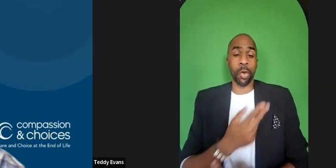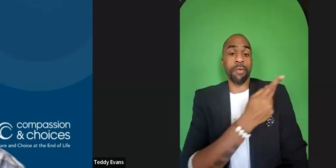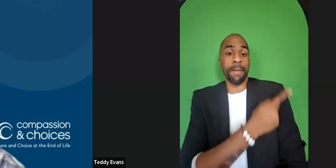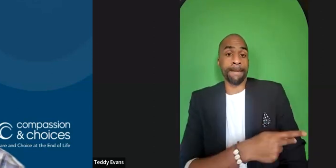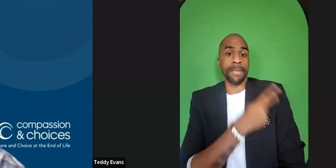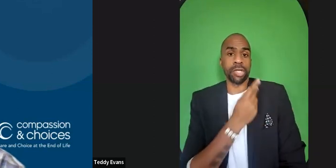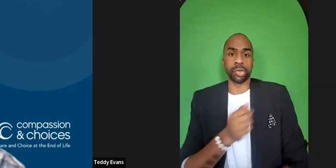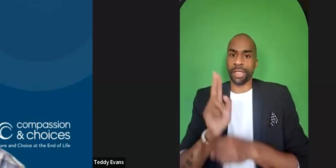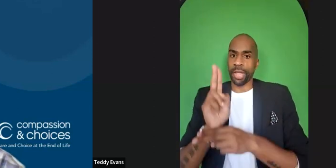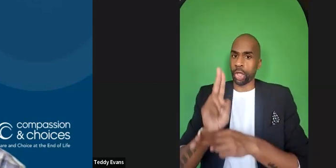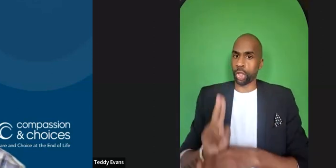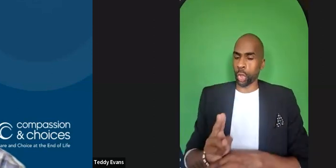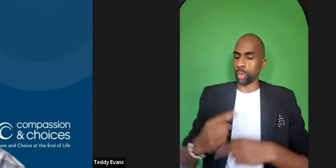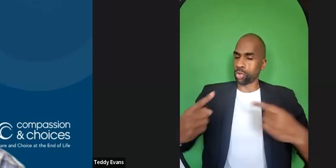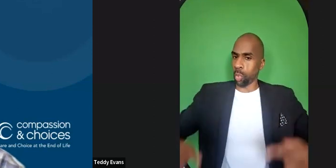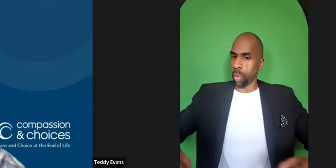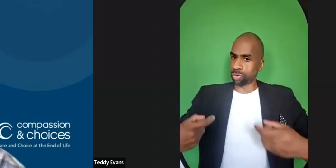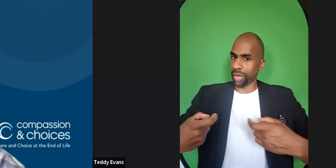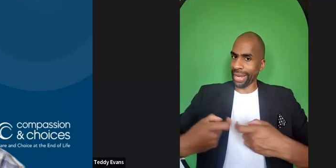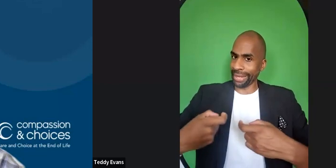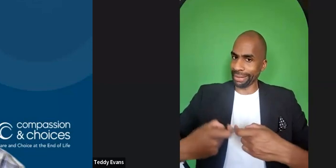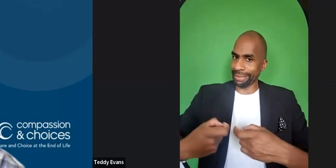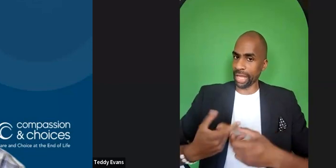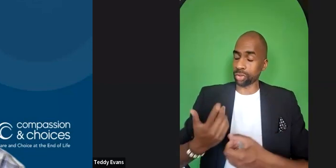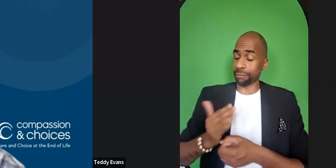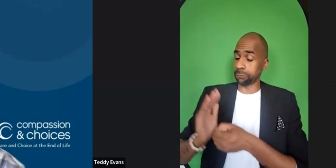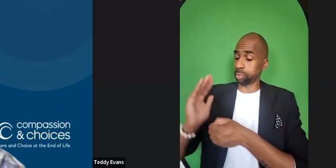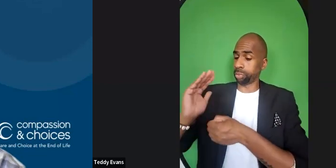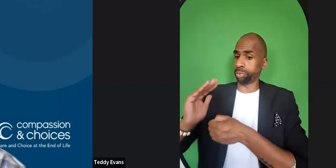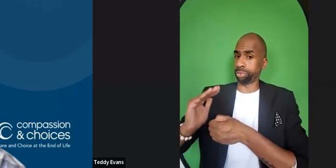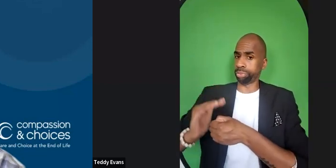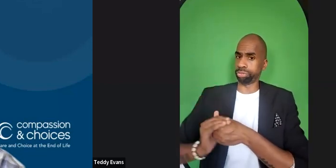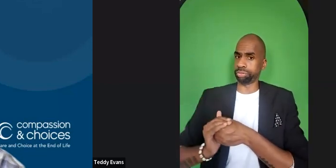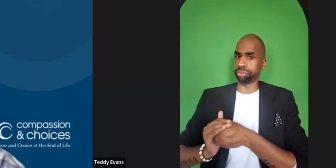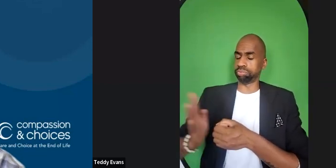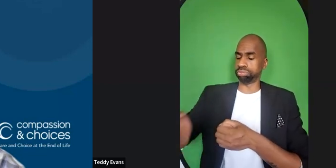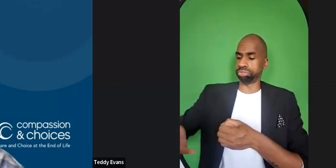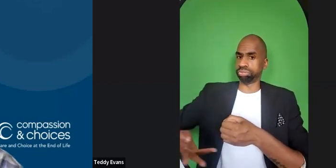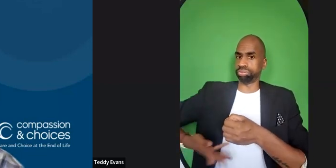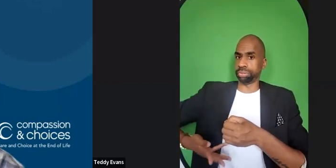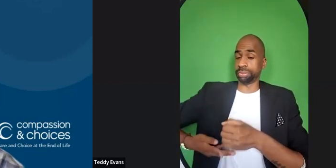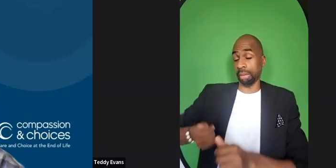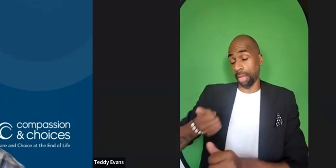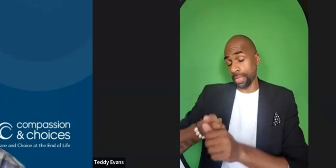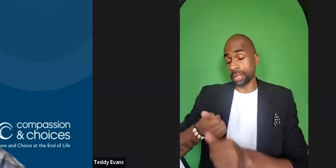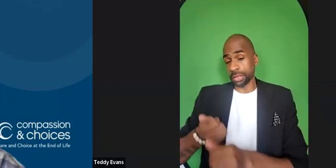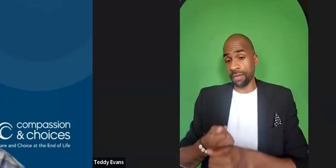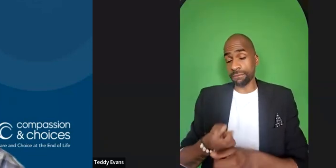the plunger. And you know, I think they're self-ingesting the medication. They're in total